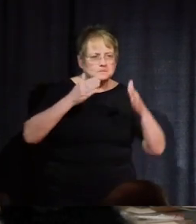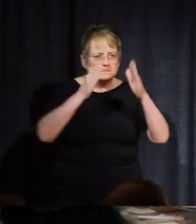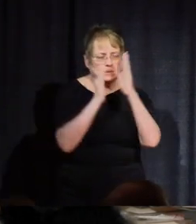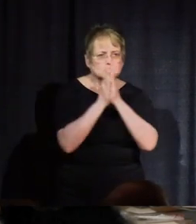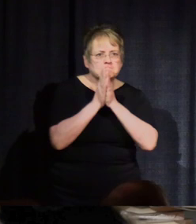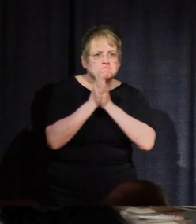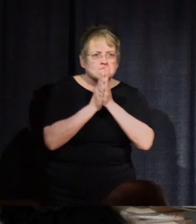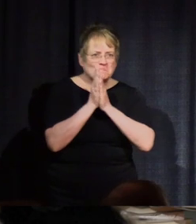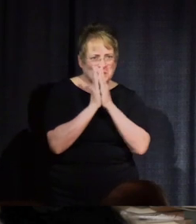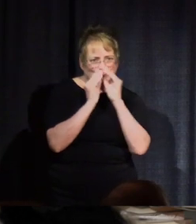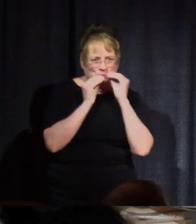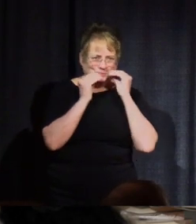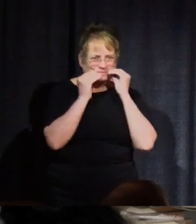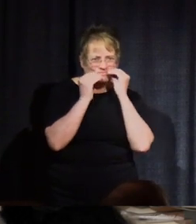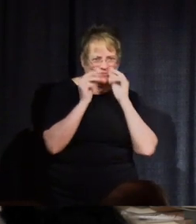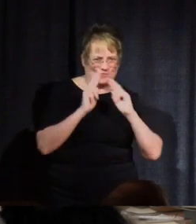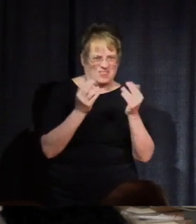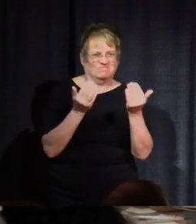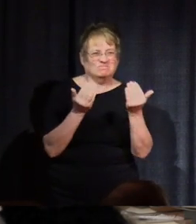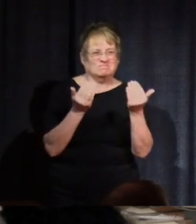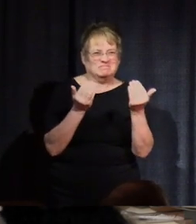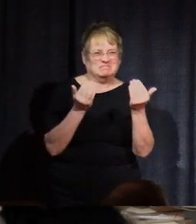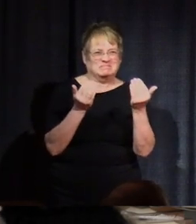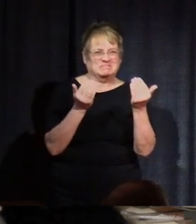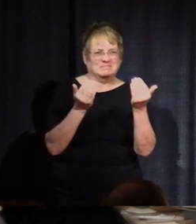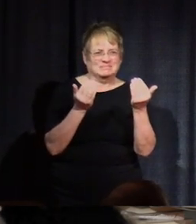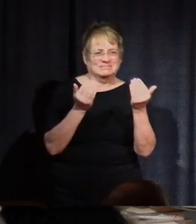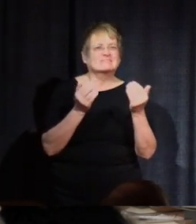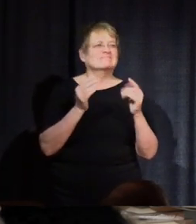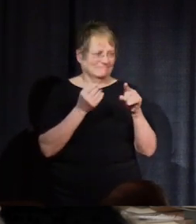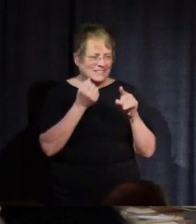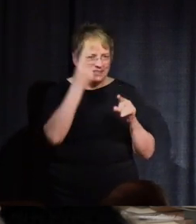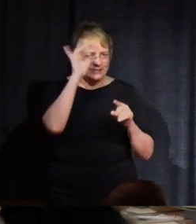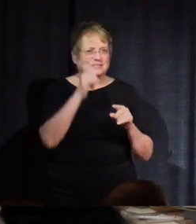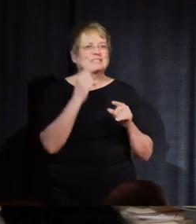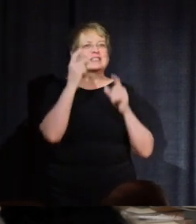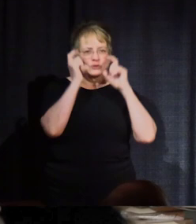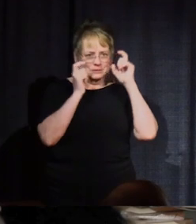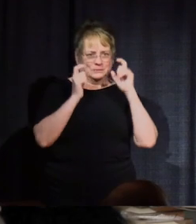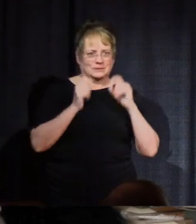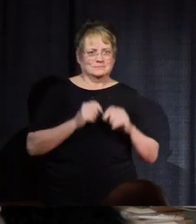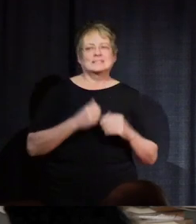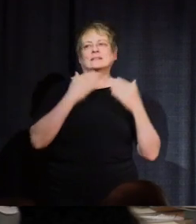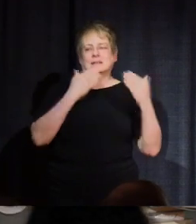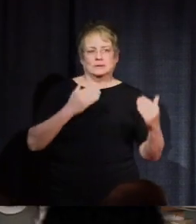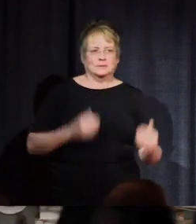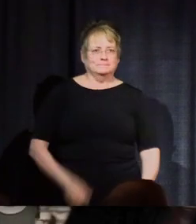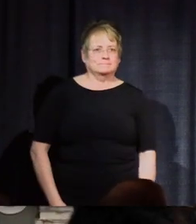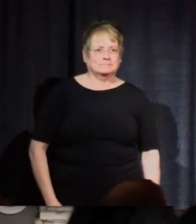face with the slightest bit of playfulness i know that look very well thank